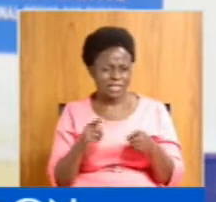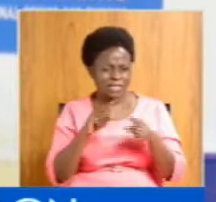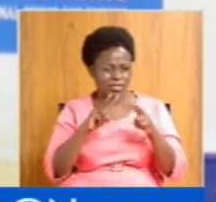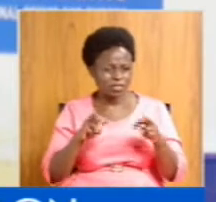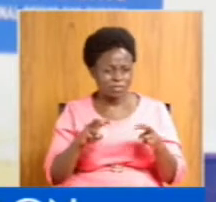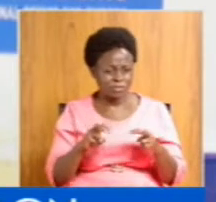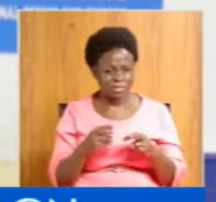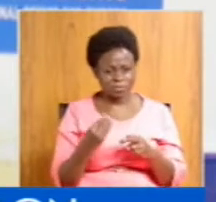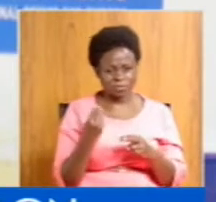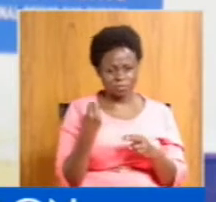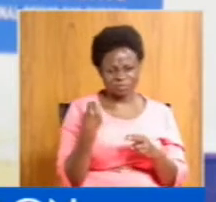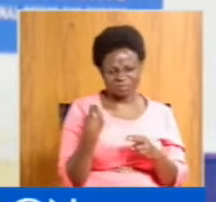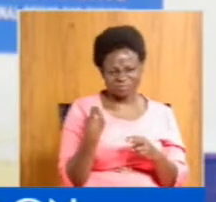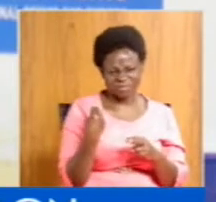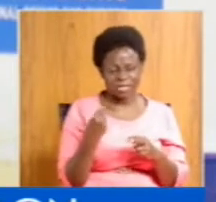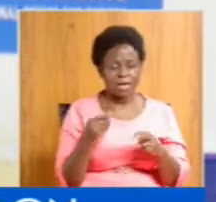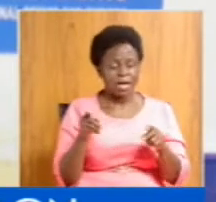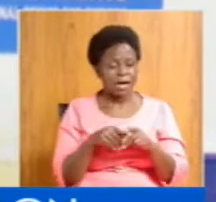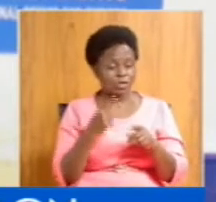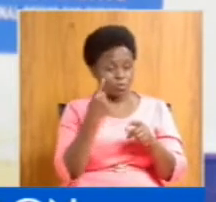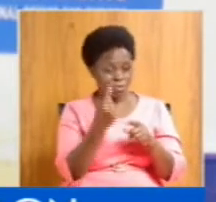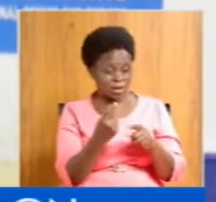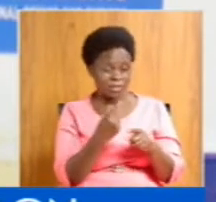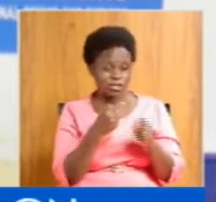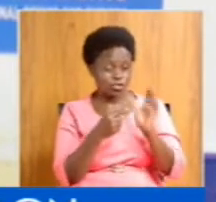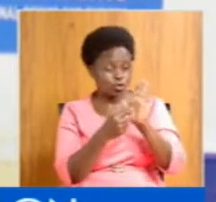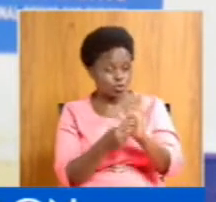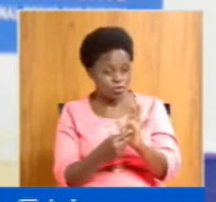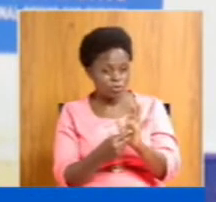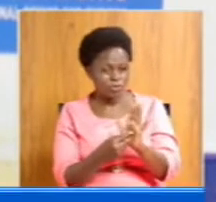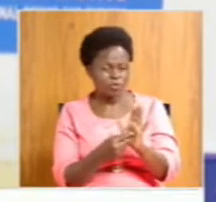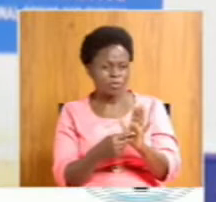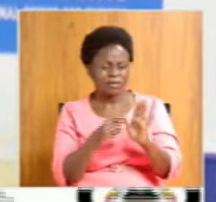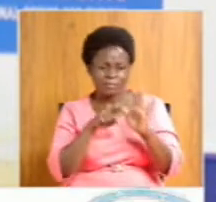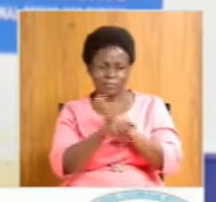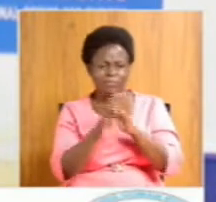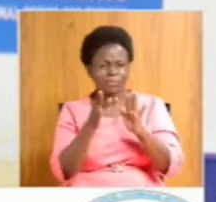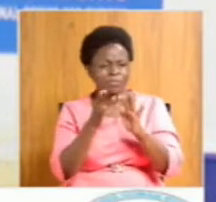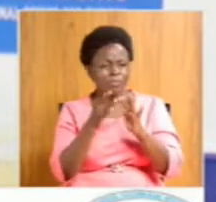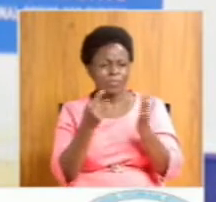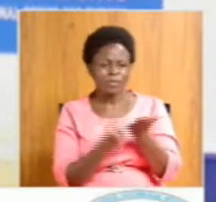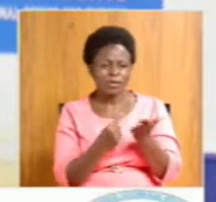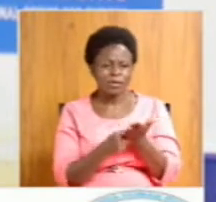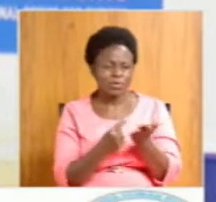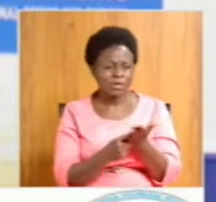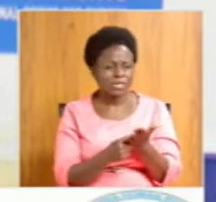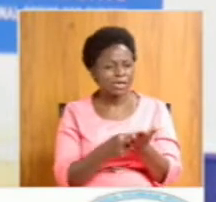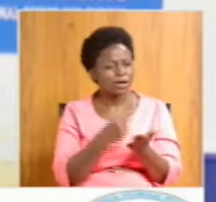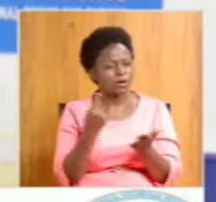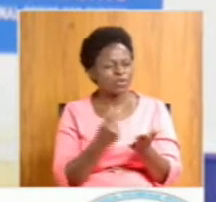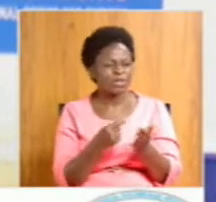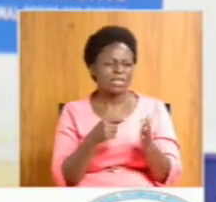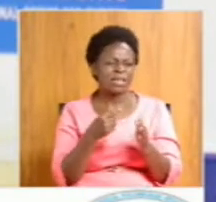which was released this year. And according to one of them, it actually showed that the penetration of Internet in Uganda only